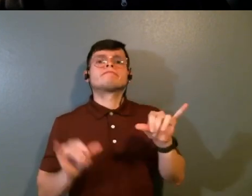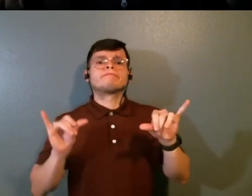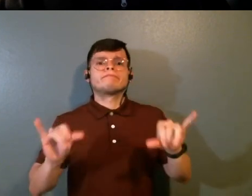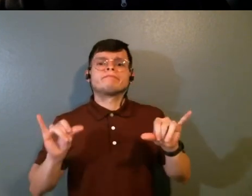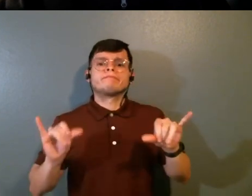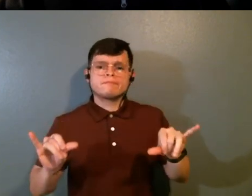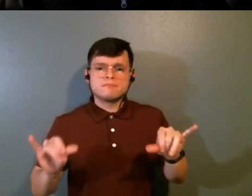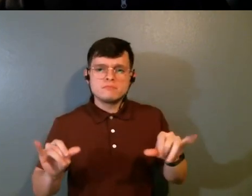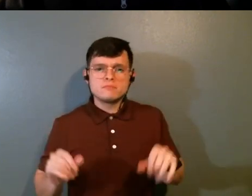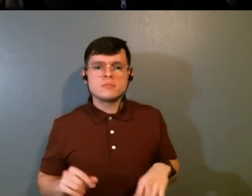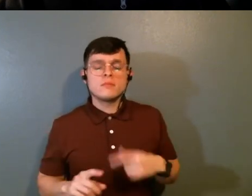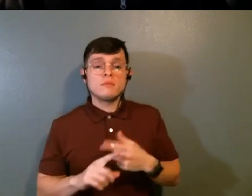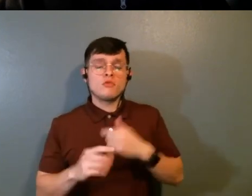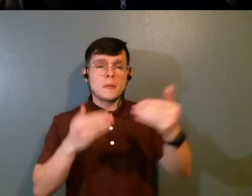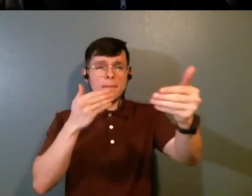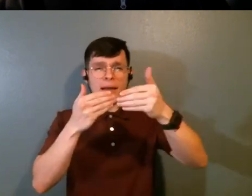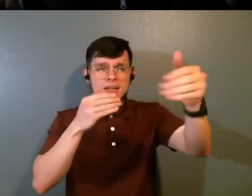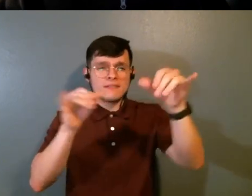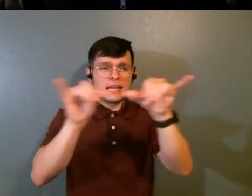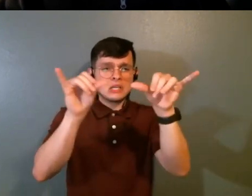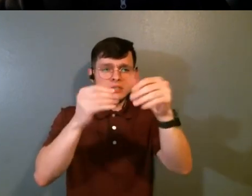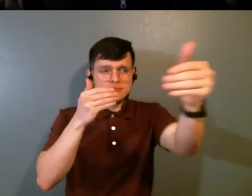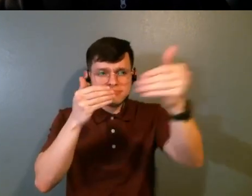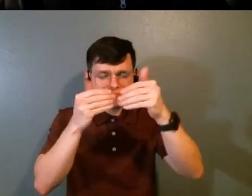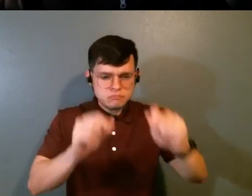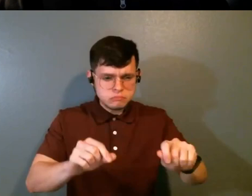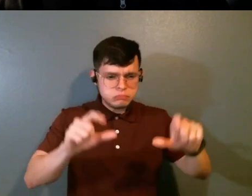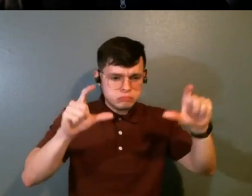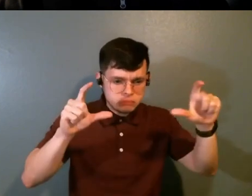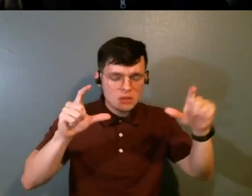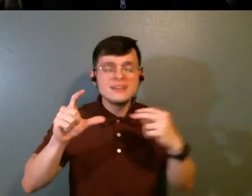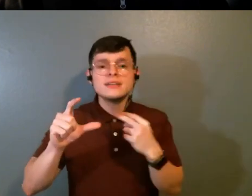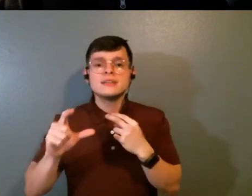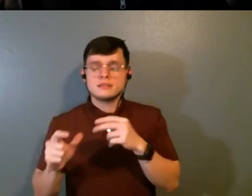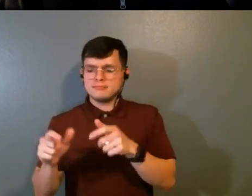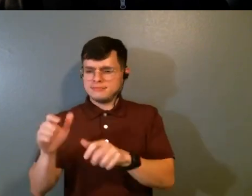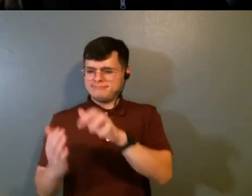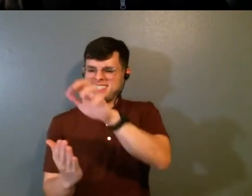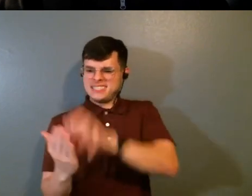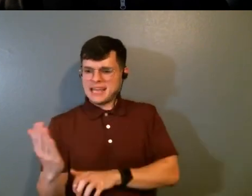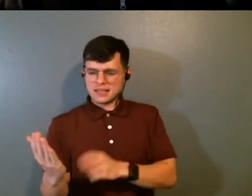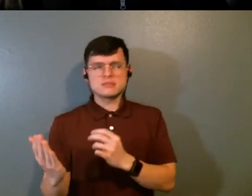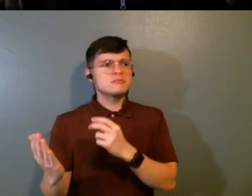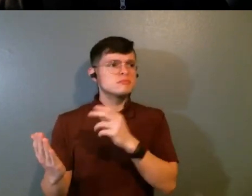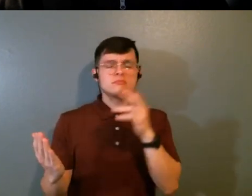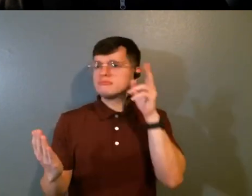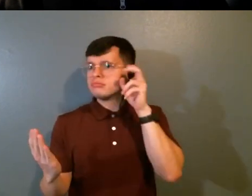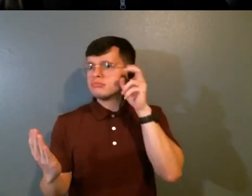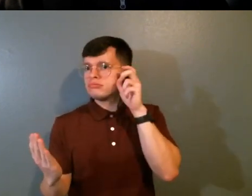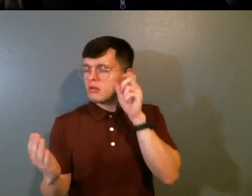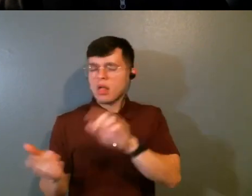like magnification and text-to-speech and went to use screen readers full-time,